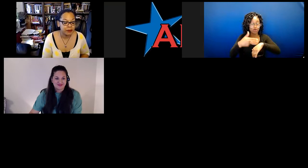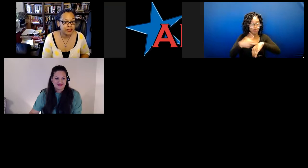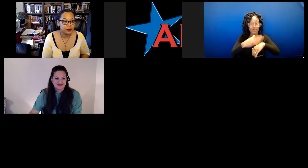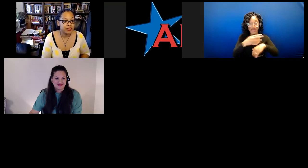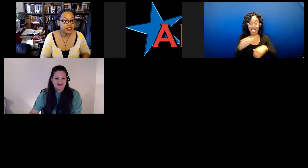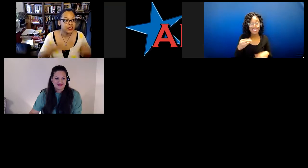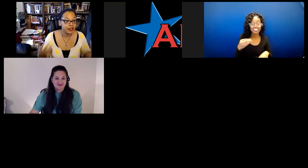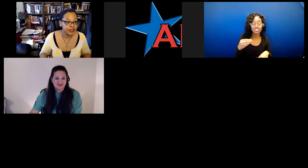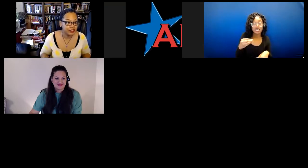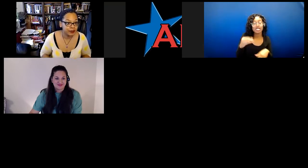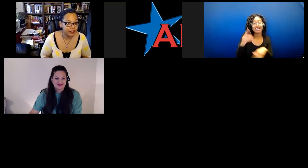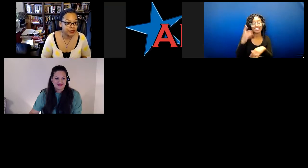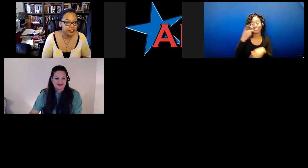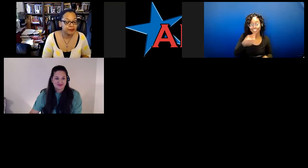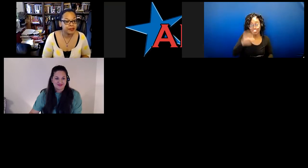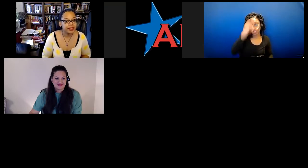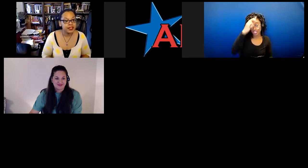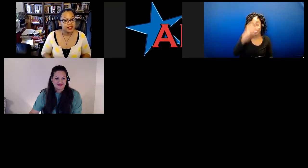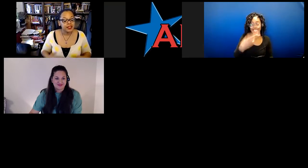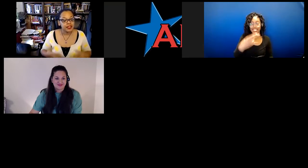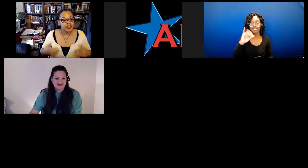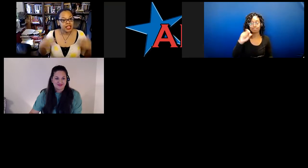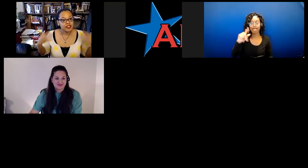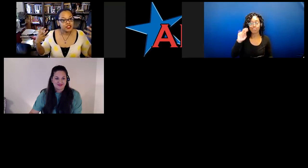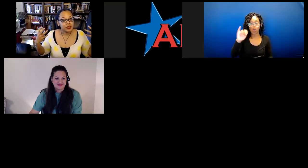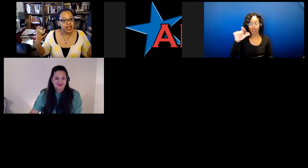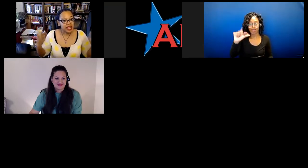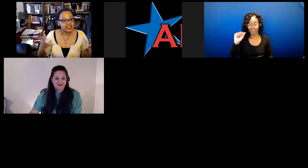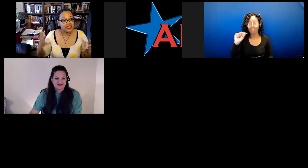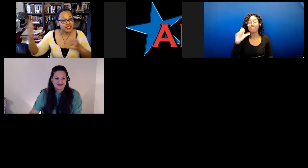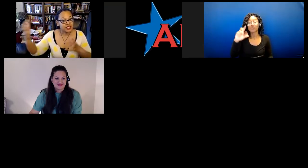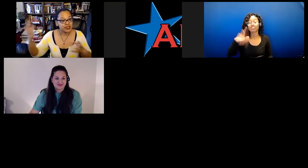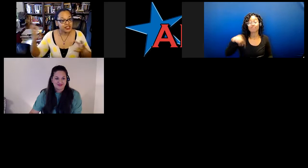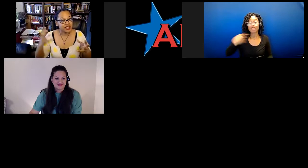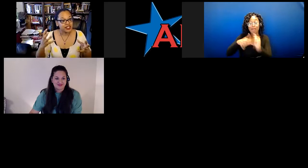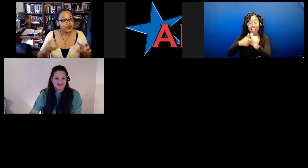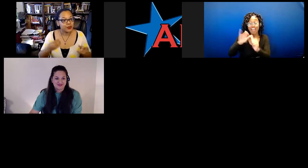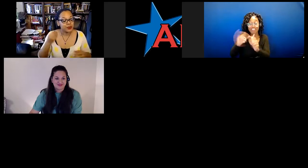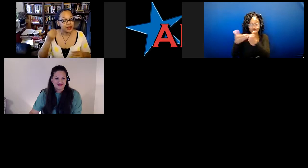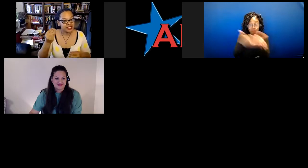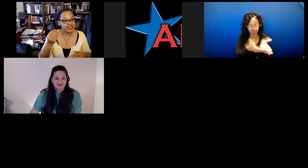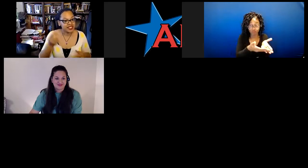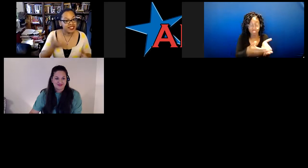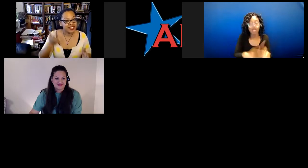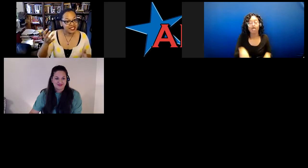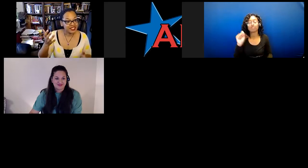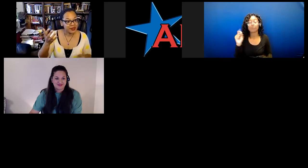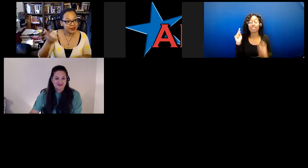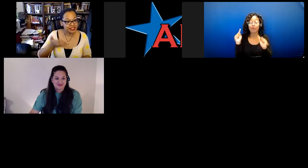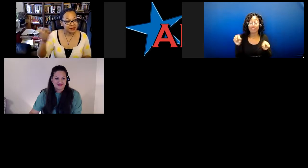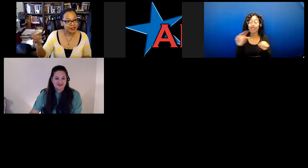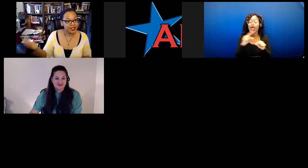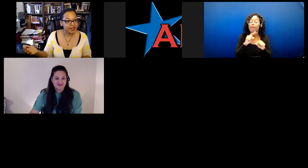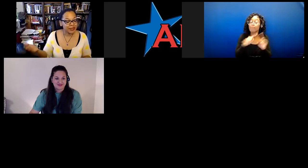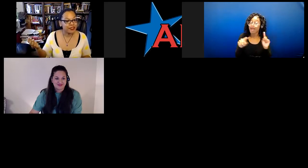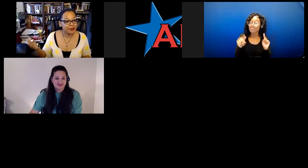Republic, what he called Hispaniola. And so as he started to go there, race, in addition to at the